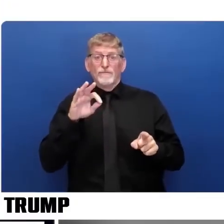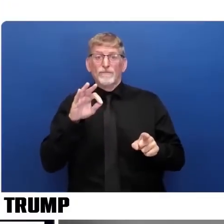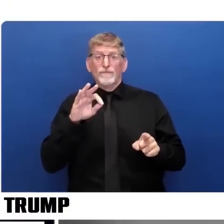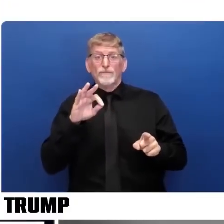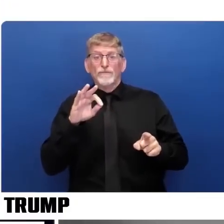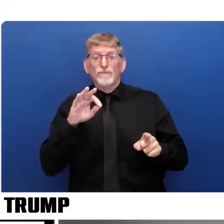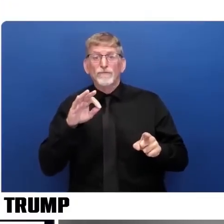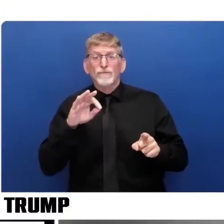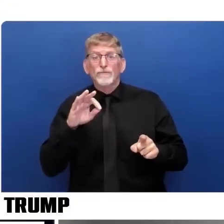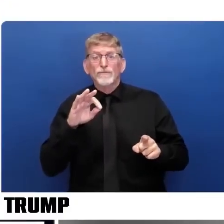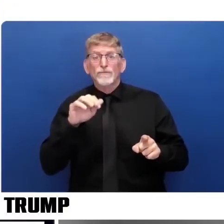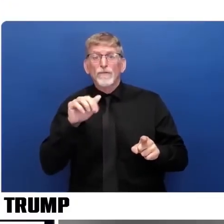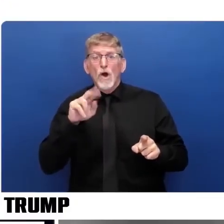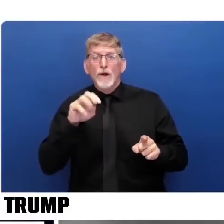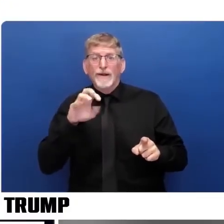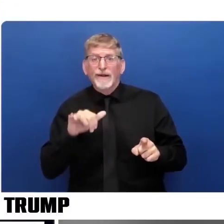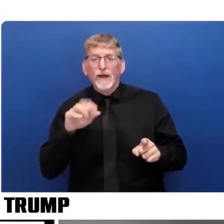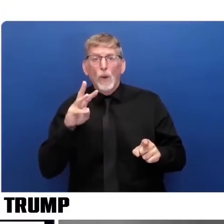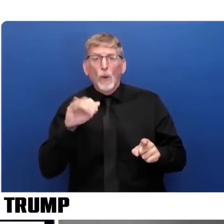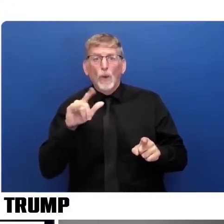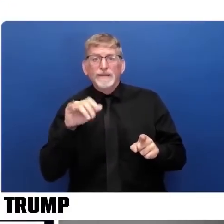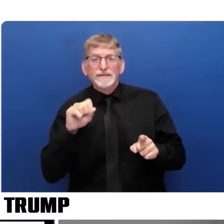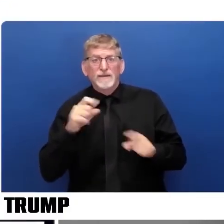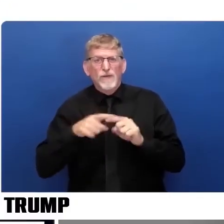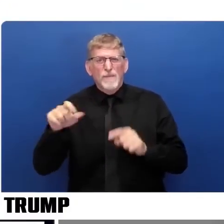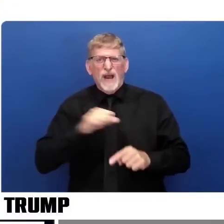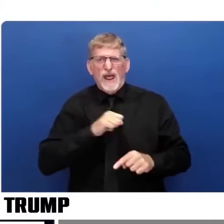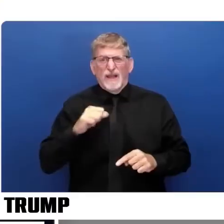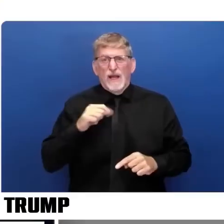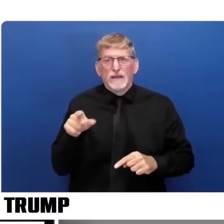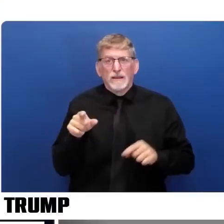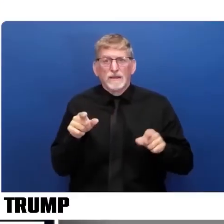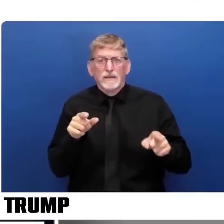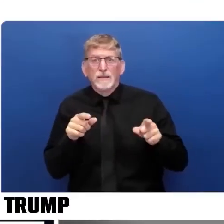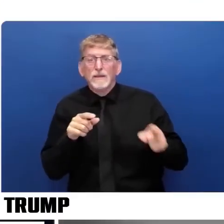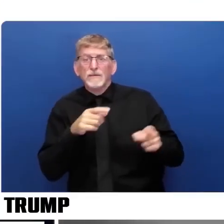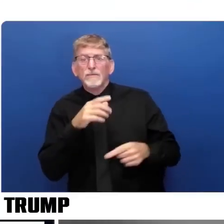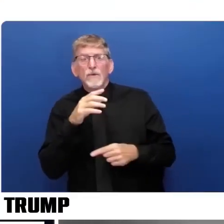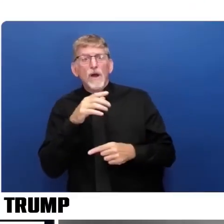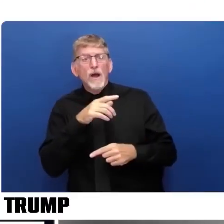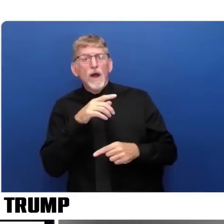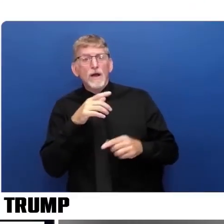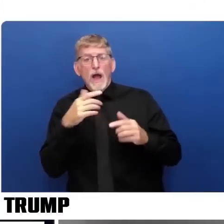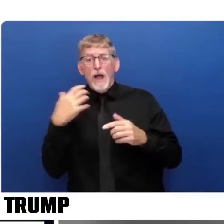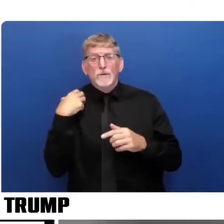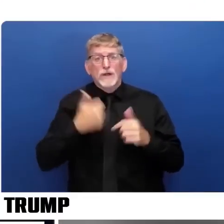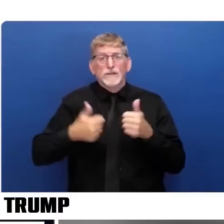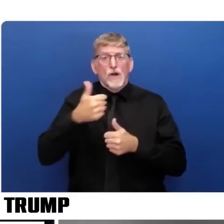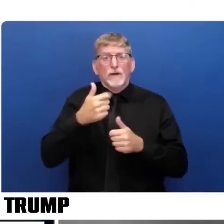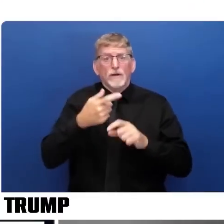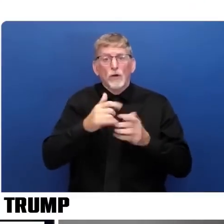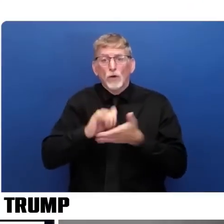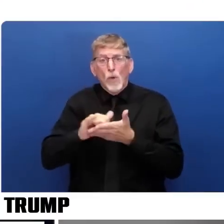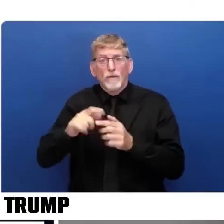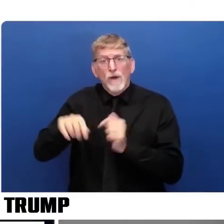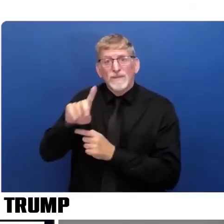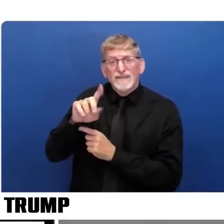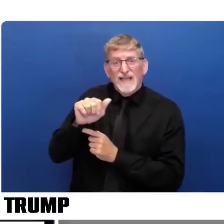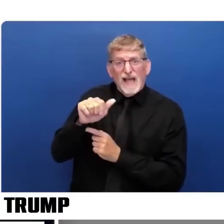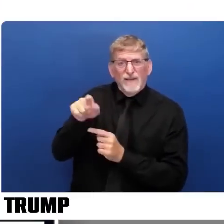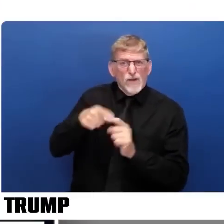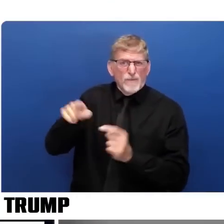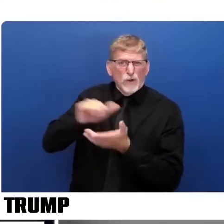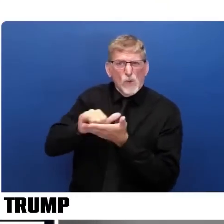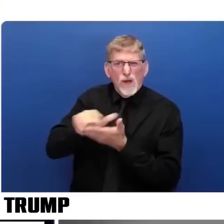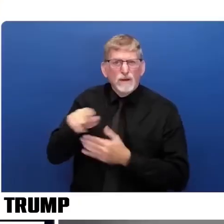Attorney General of New York and the DA in New York. Every one of those cases. And then they say, oh, he's a